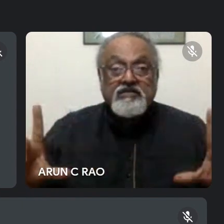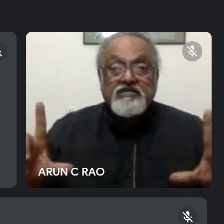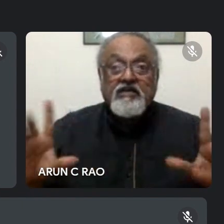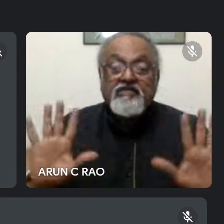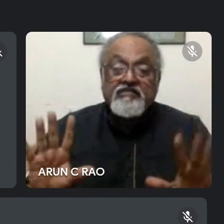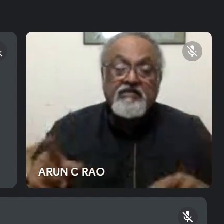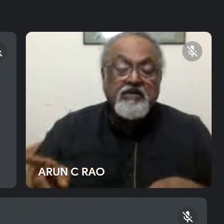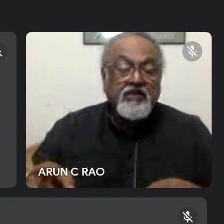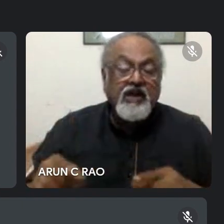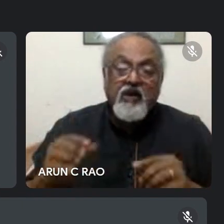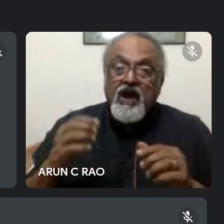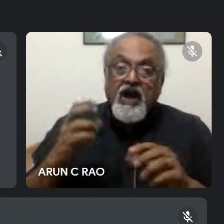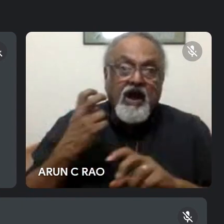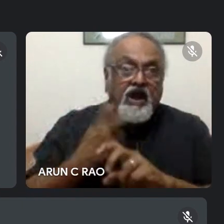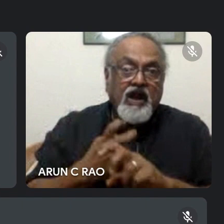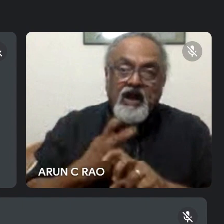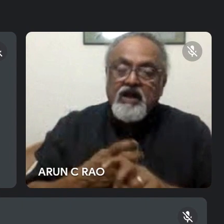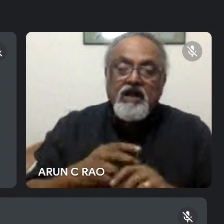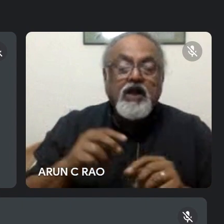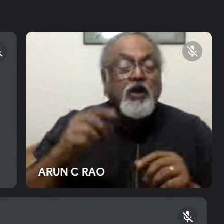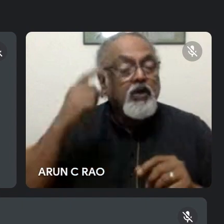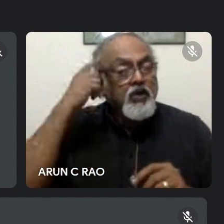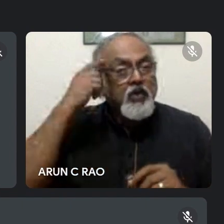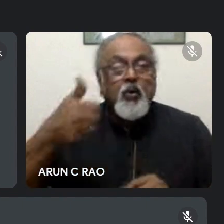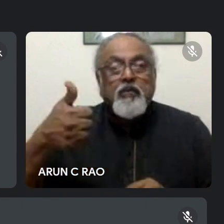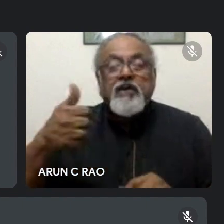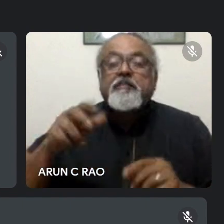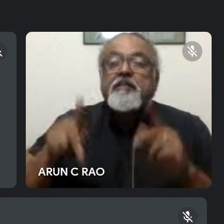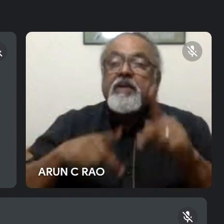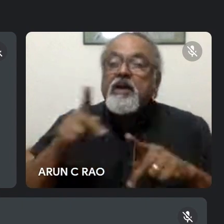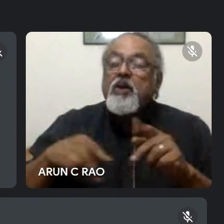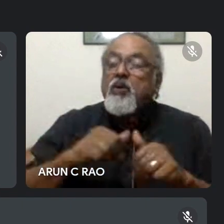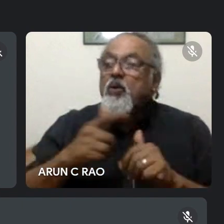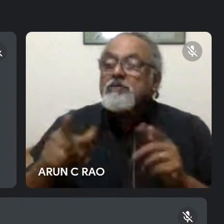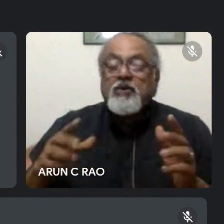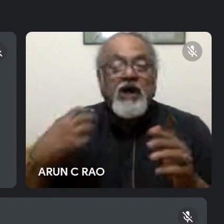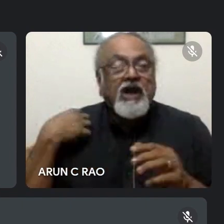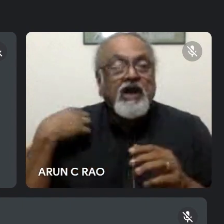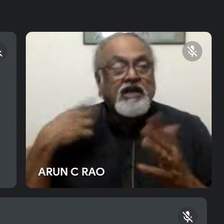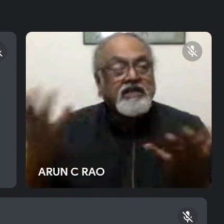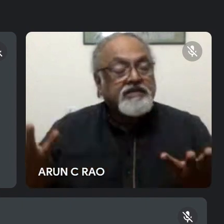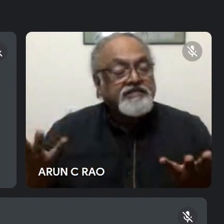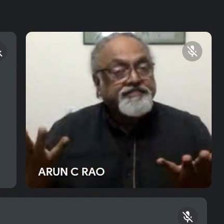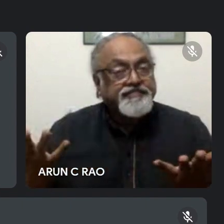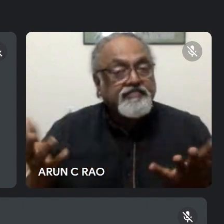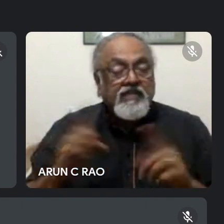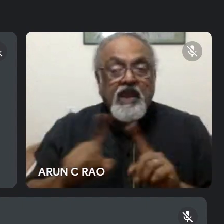for neurotypical people to get through when there are a lot more options out there today.